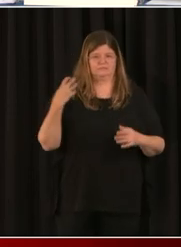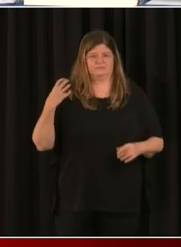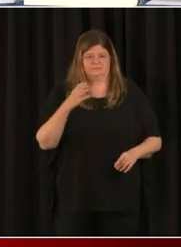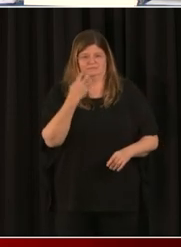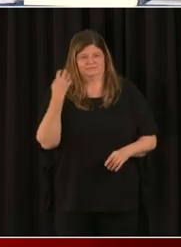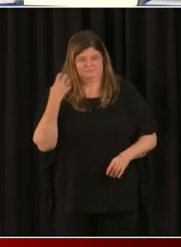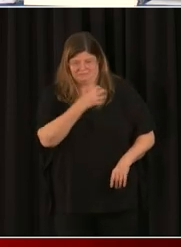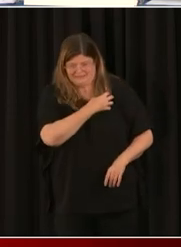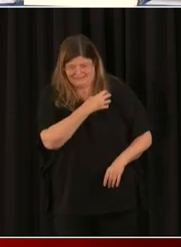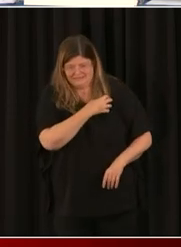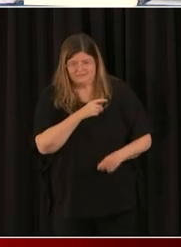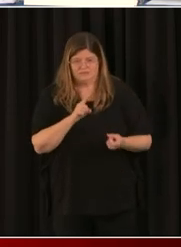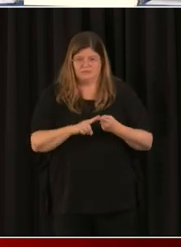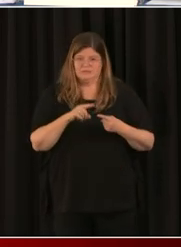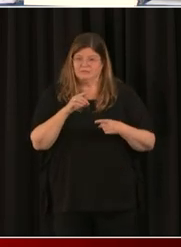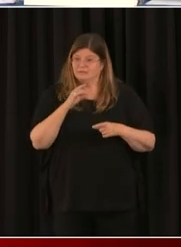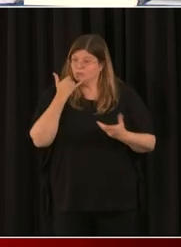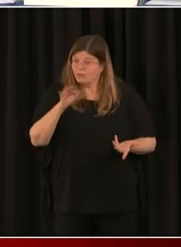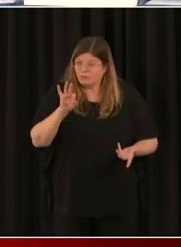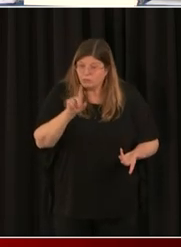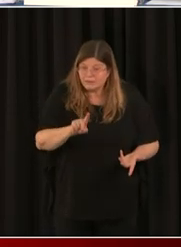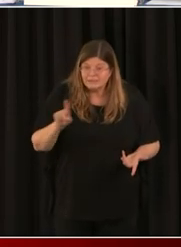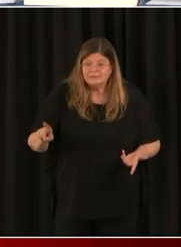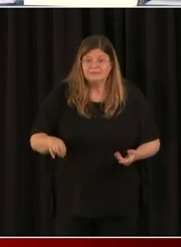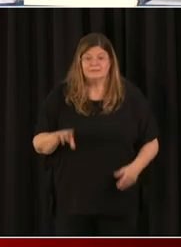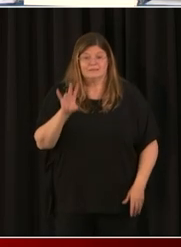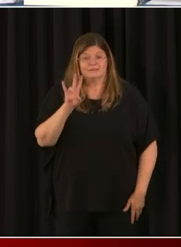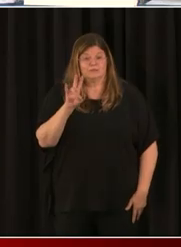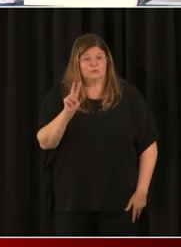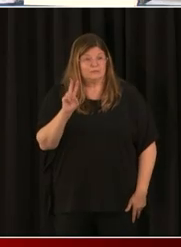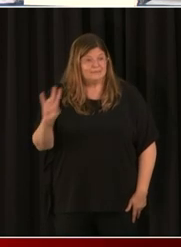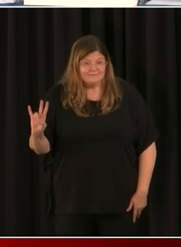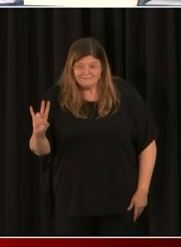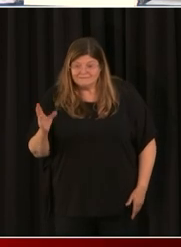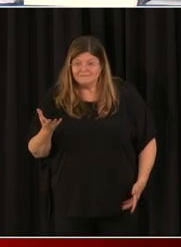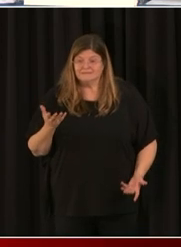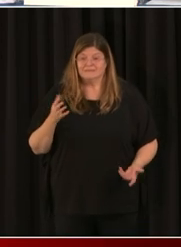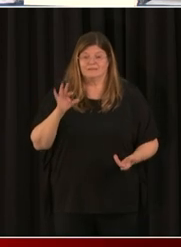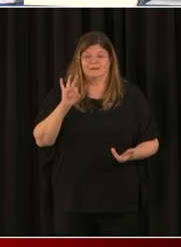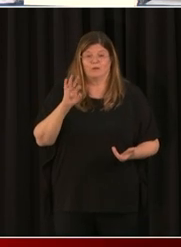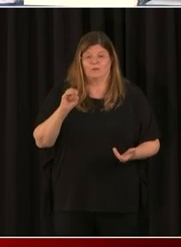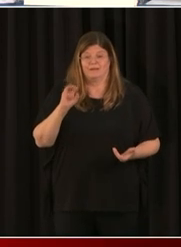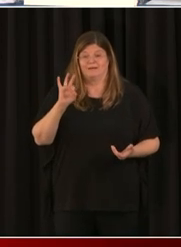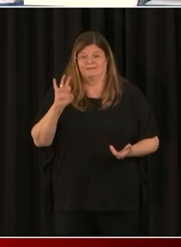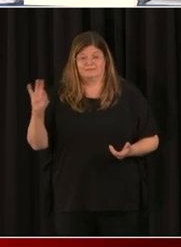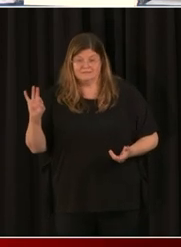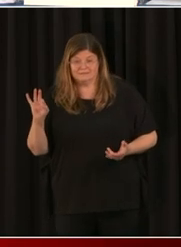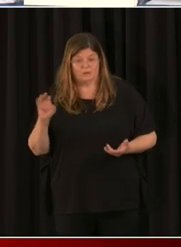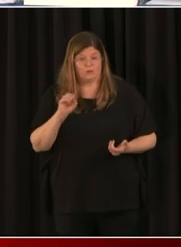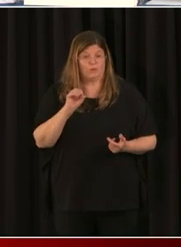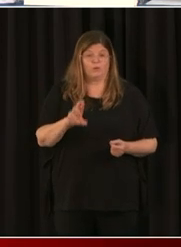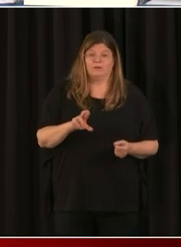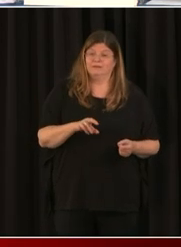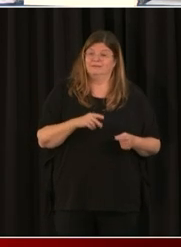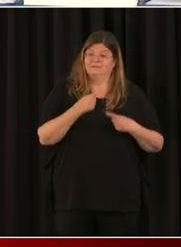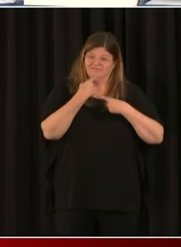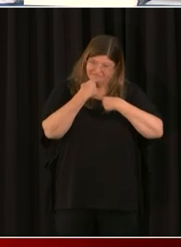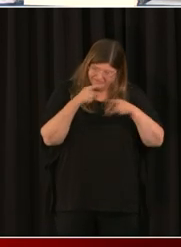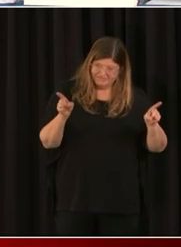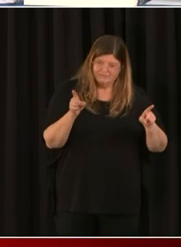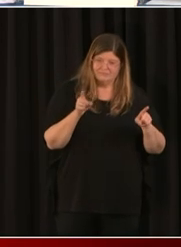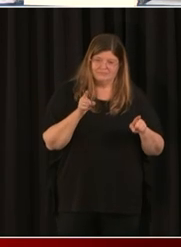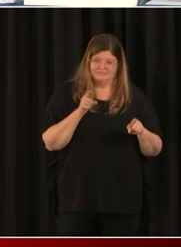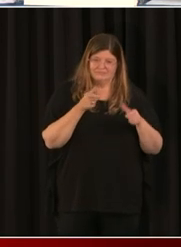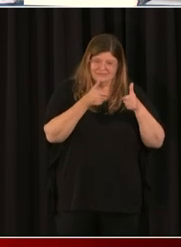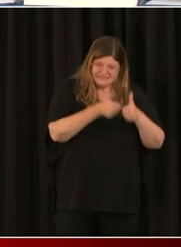Department. You can call 911, you can call 727-9099, you can send an anonymous text tip to us at